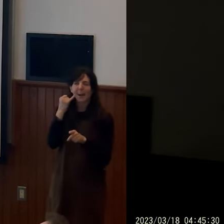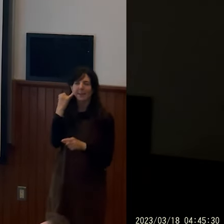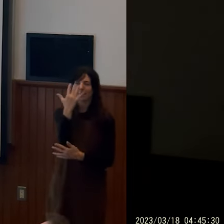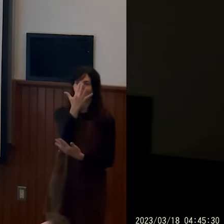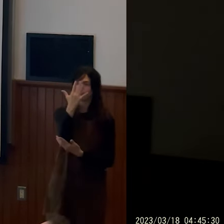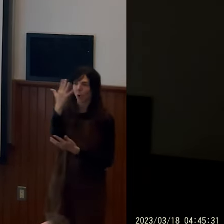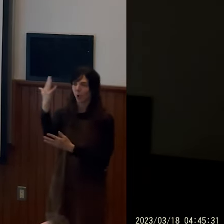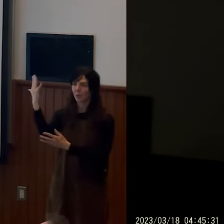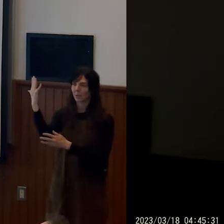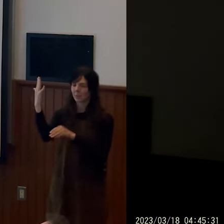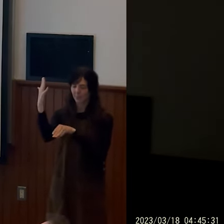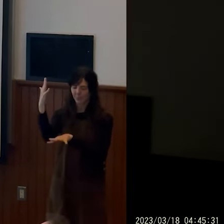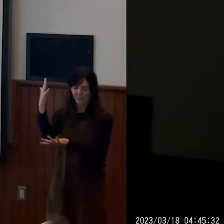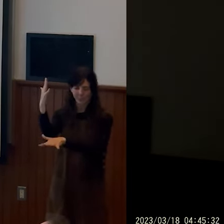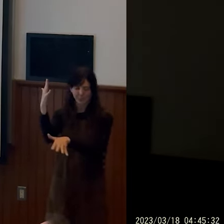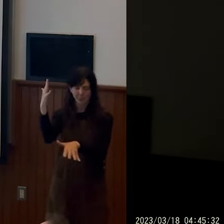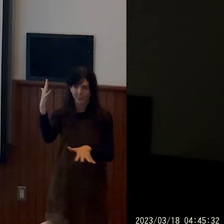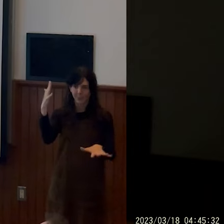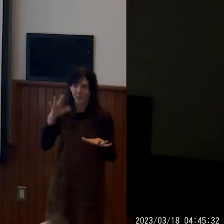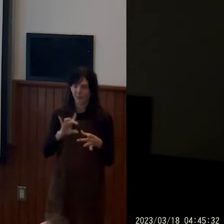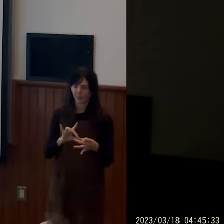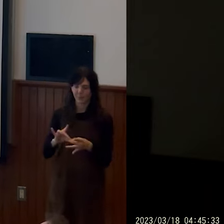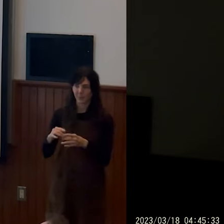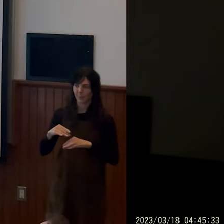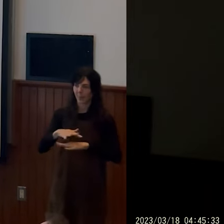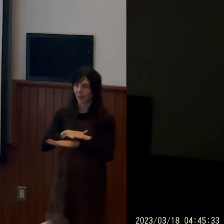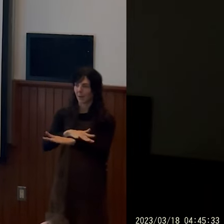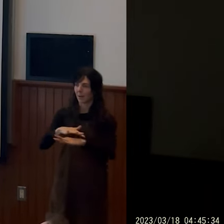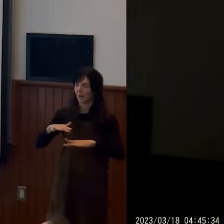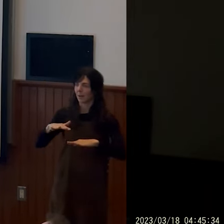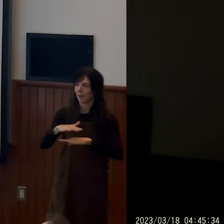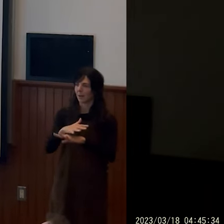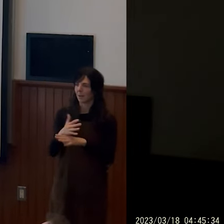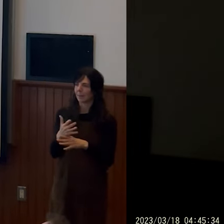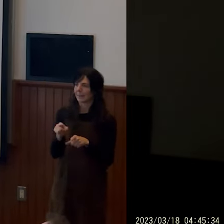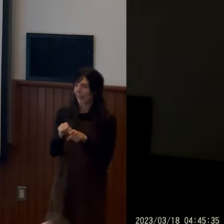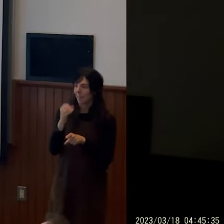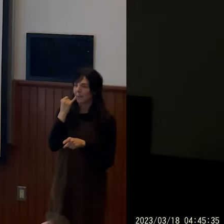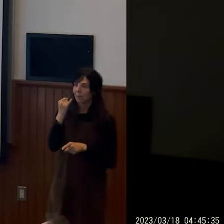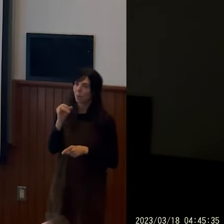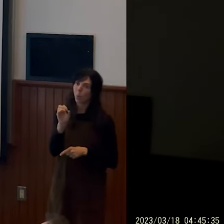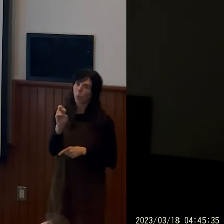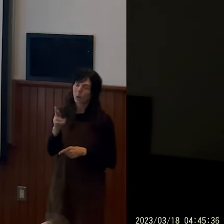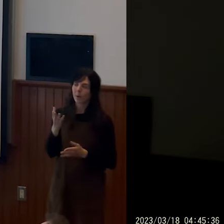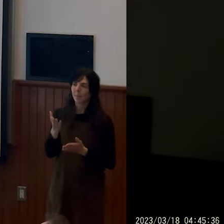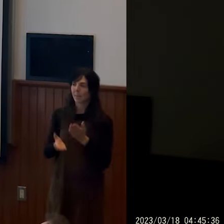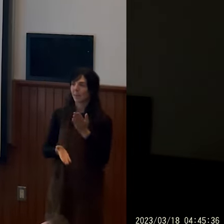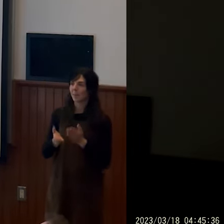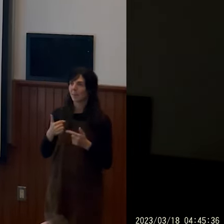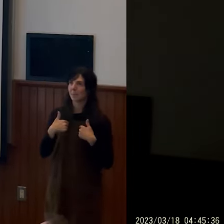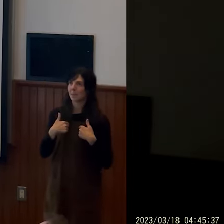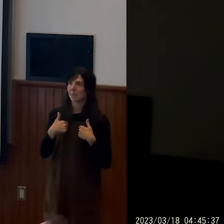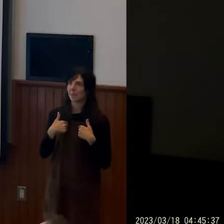forest. Or I could also be the protruding sensors. I'm